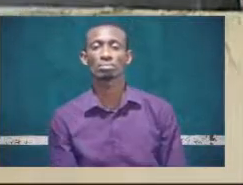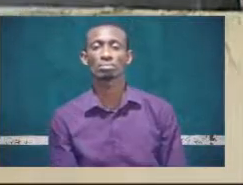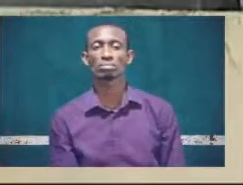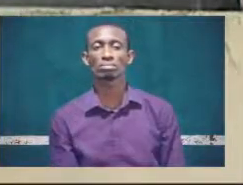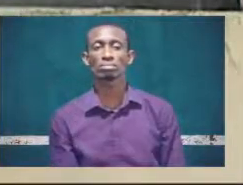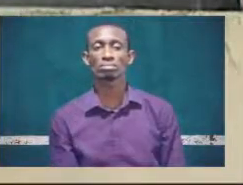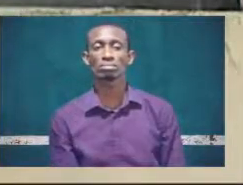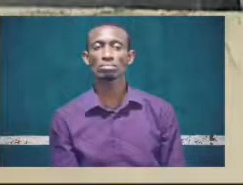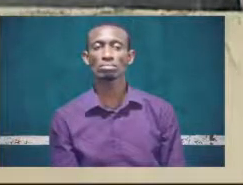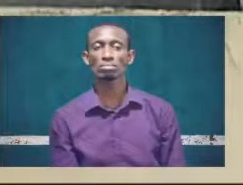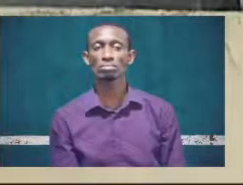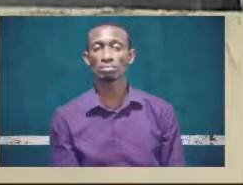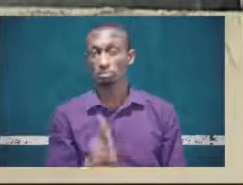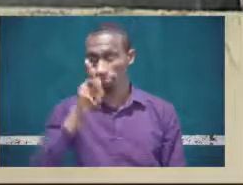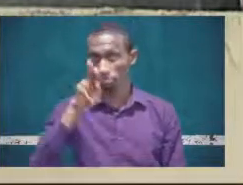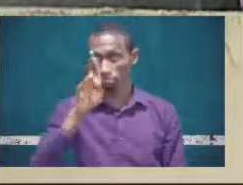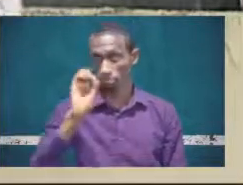So the product of sign,